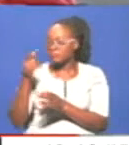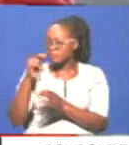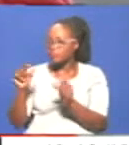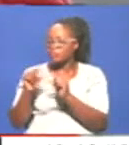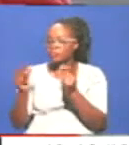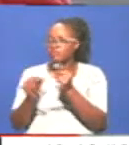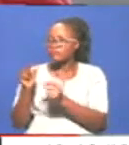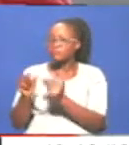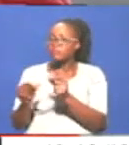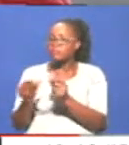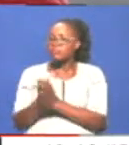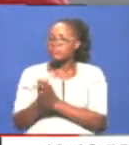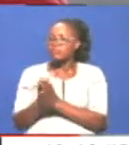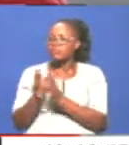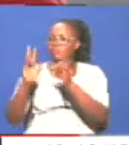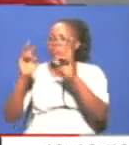there is